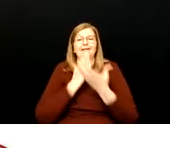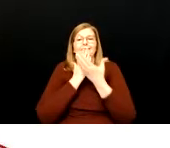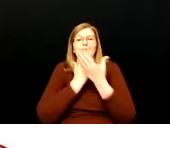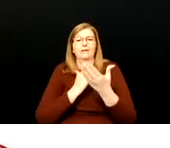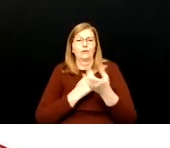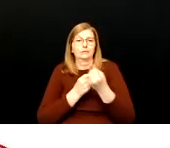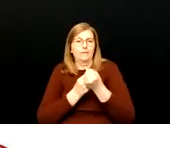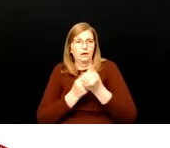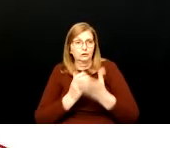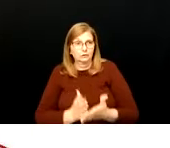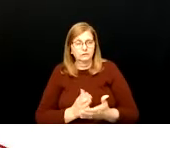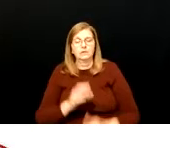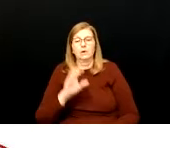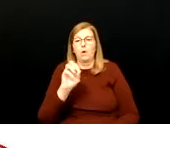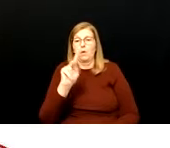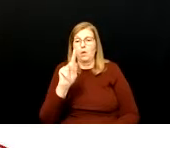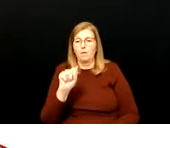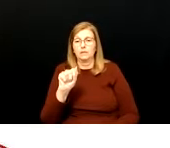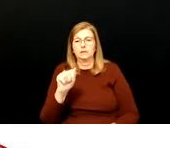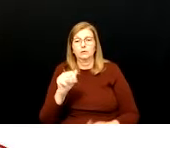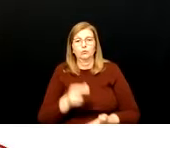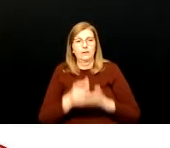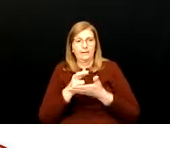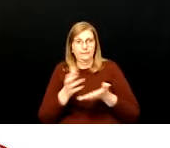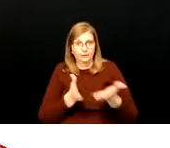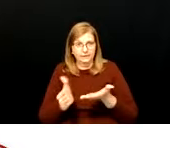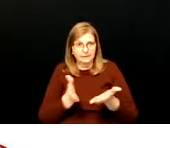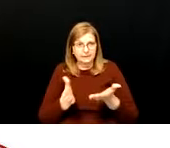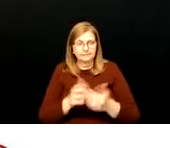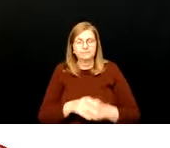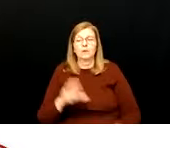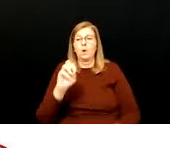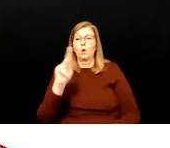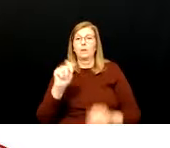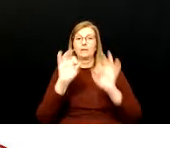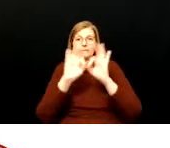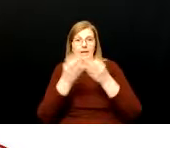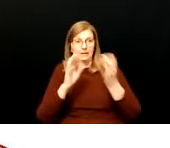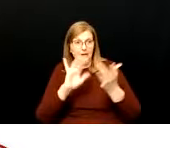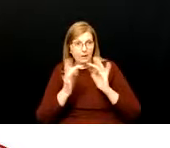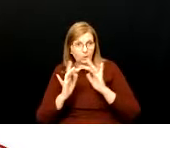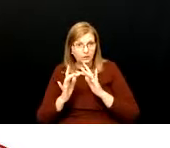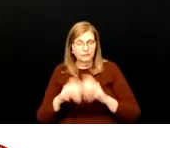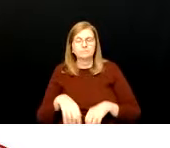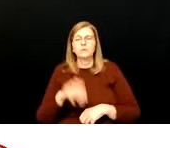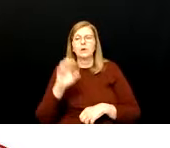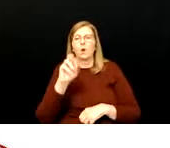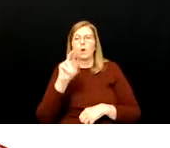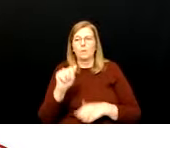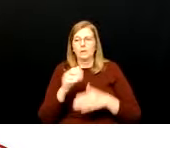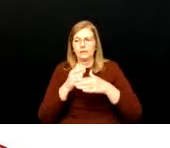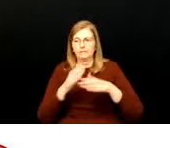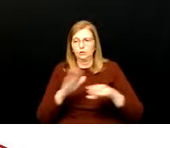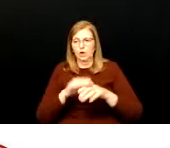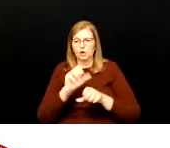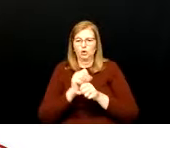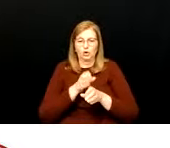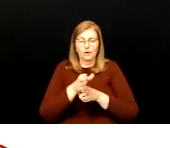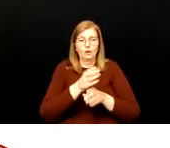sponsors, of course, the Oklahoma Rehabilitation Services, the Oklahoma Family Network, the Oklahoma Division on Career Development